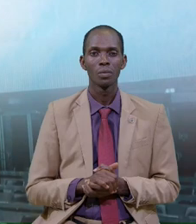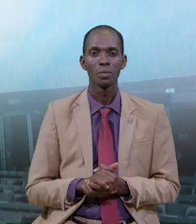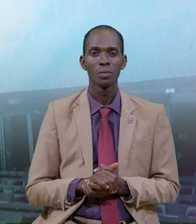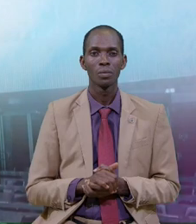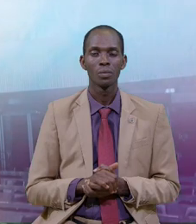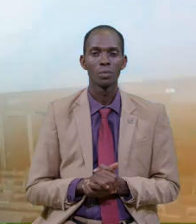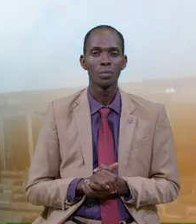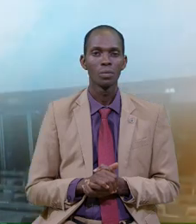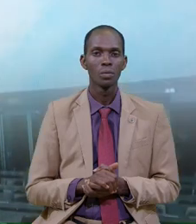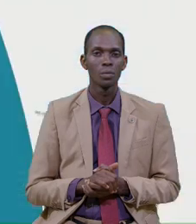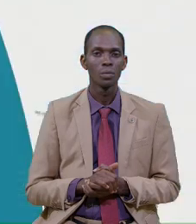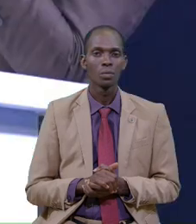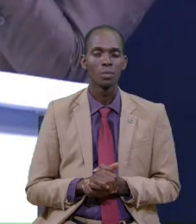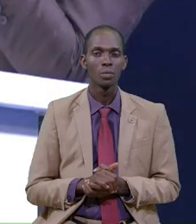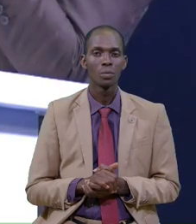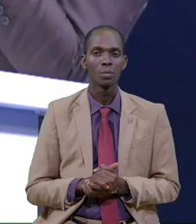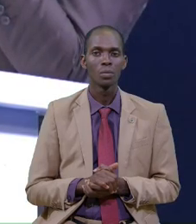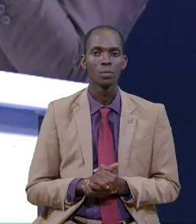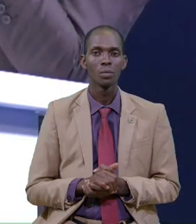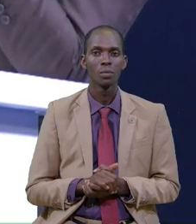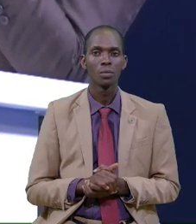need to pass on my way, patch almost on my